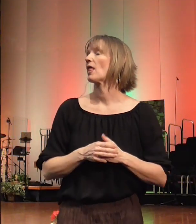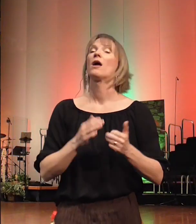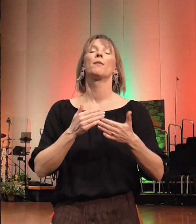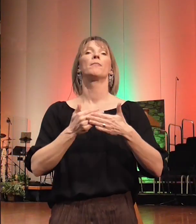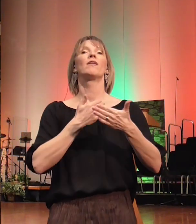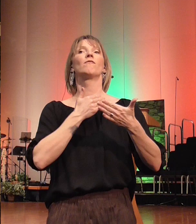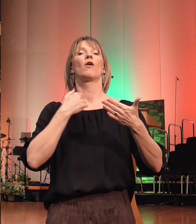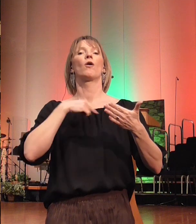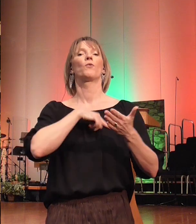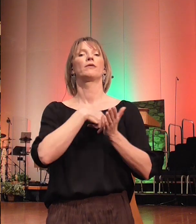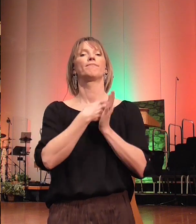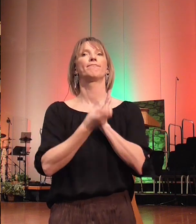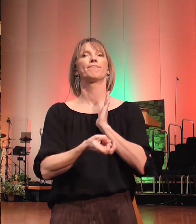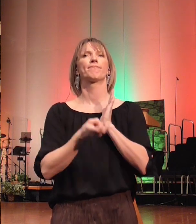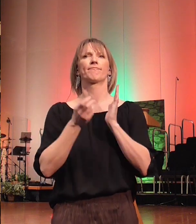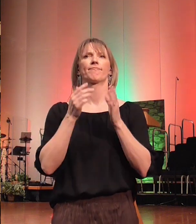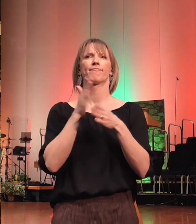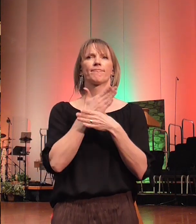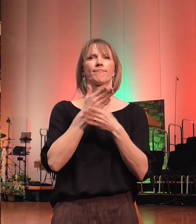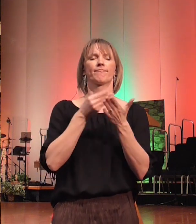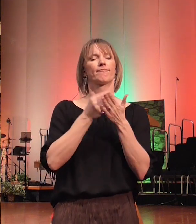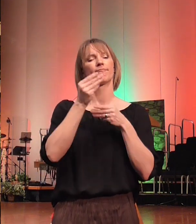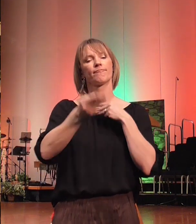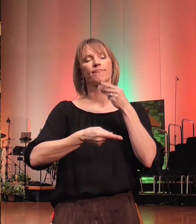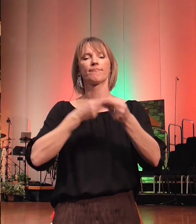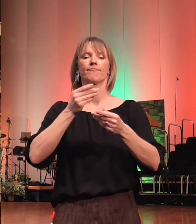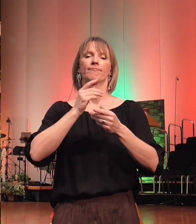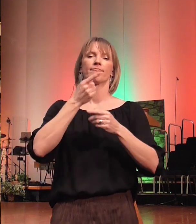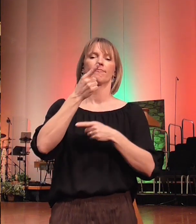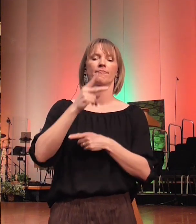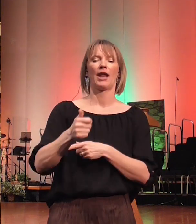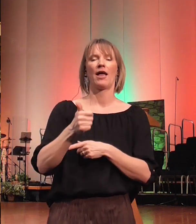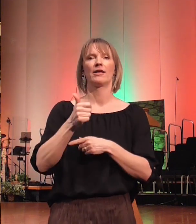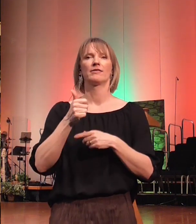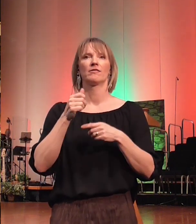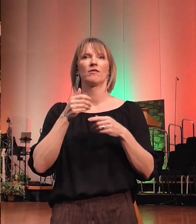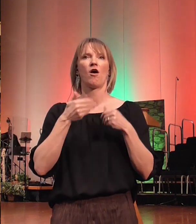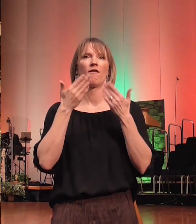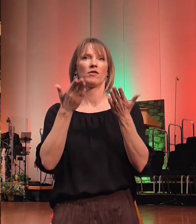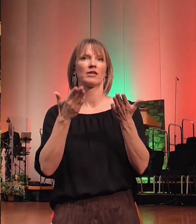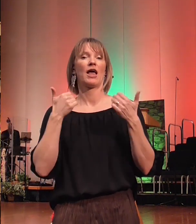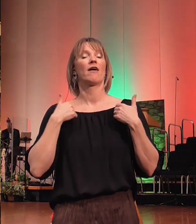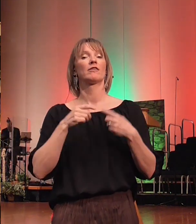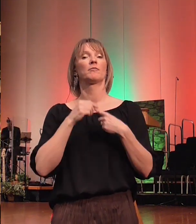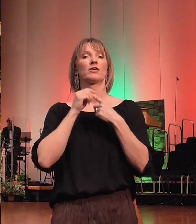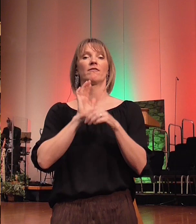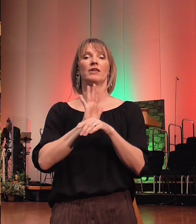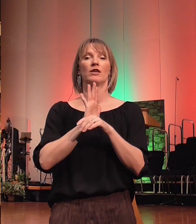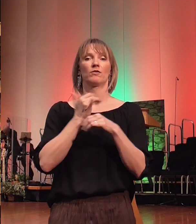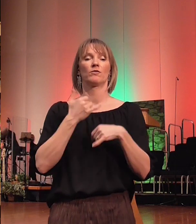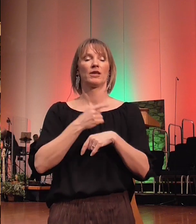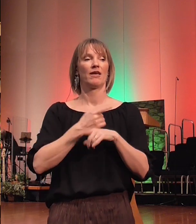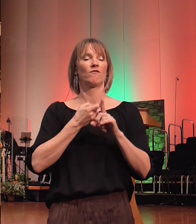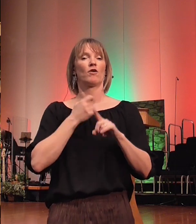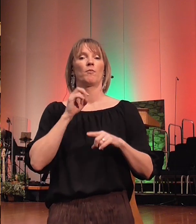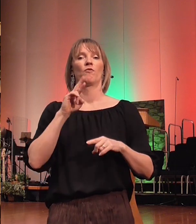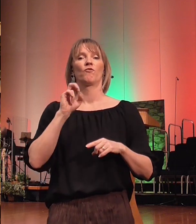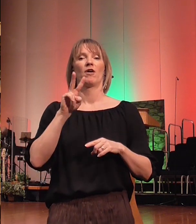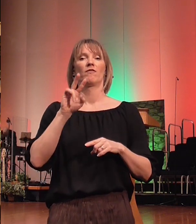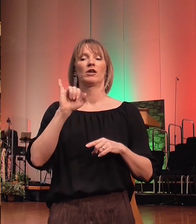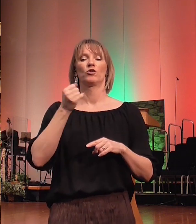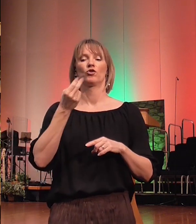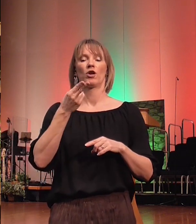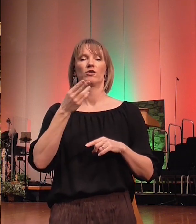Before we step into the sharing and circulating of tithes and offerings, we have a special video today for you that Reverend Josh and I made